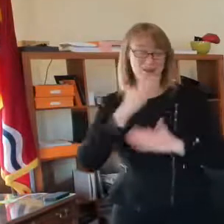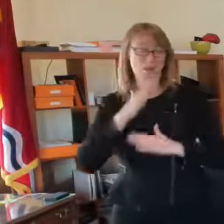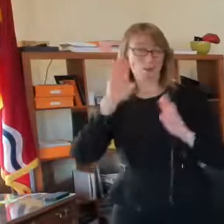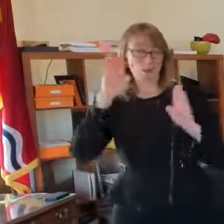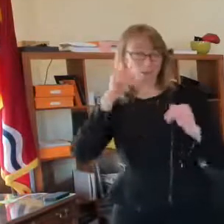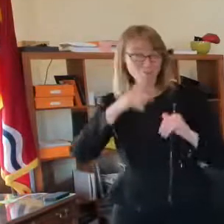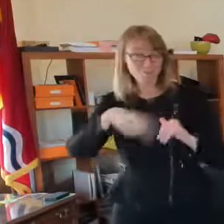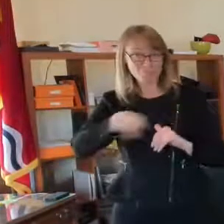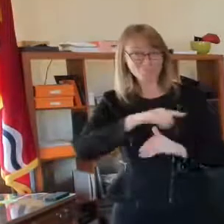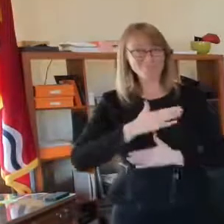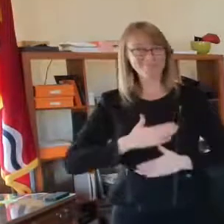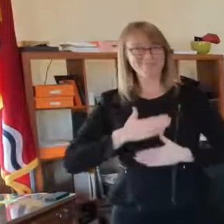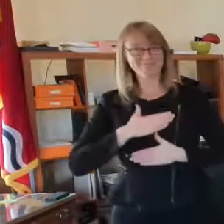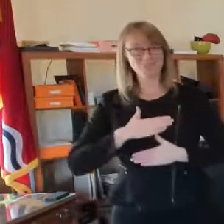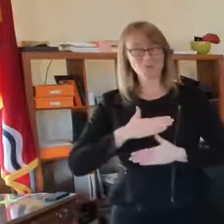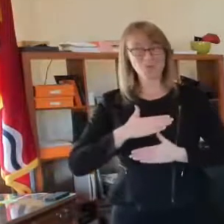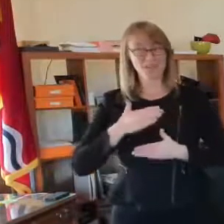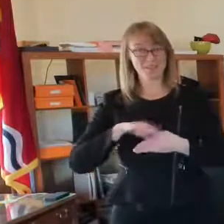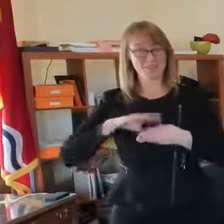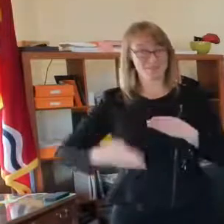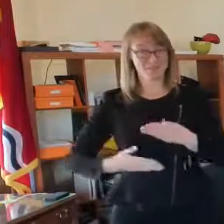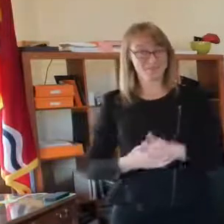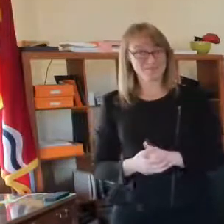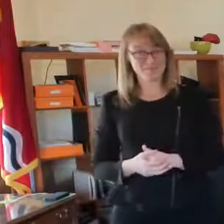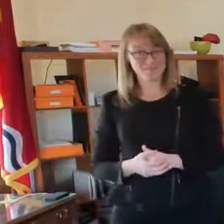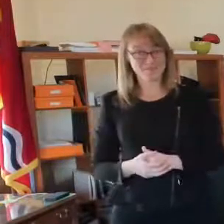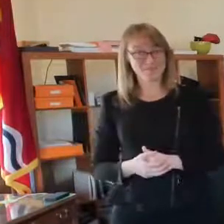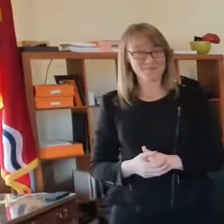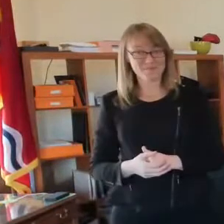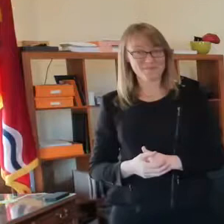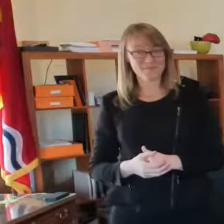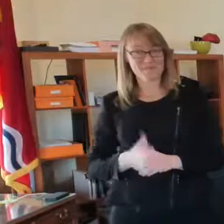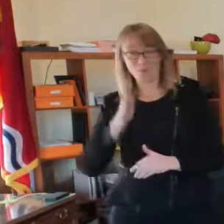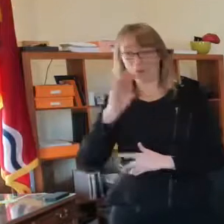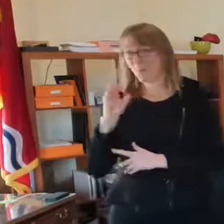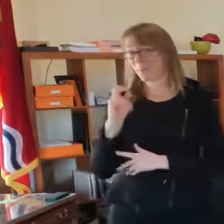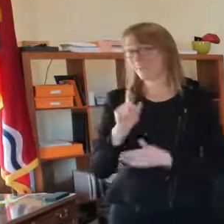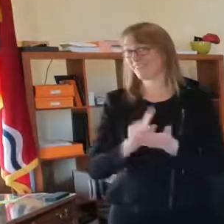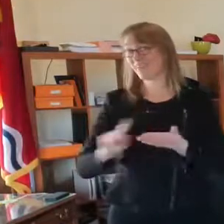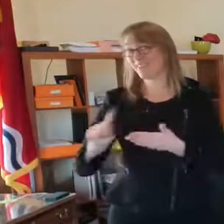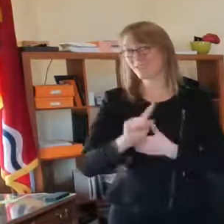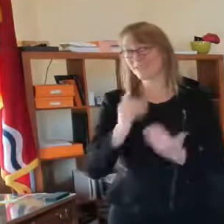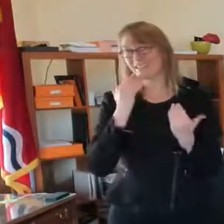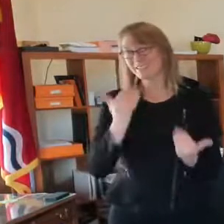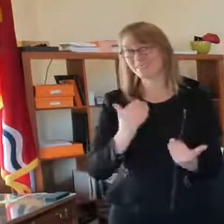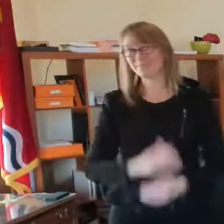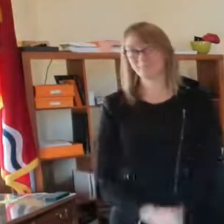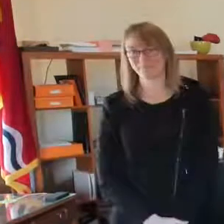weekend. And we'll be back and talk to you next week. Thanks.